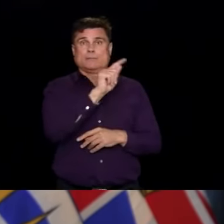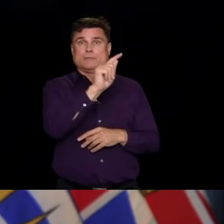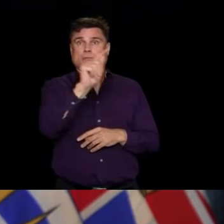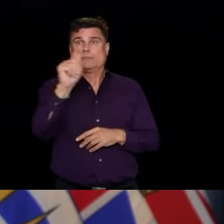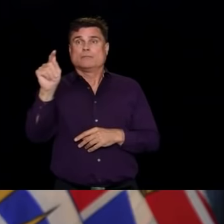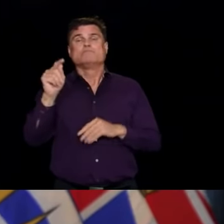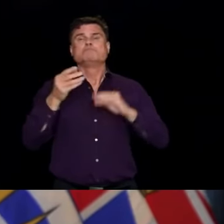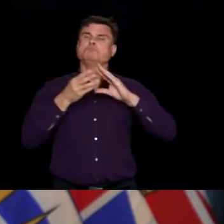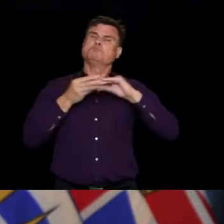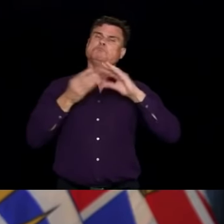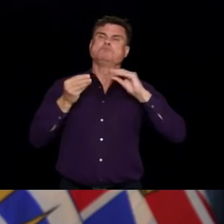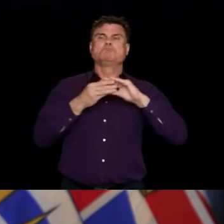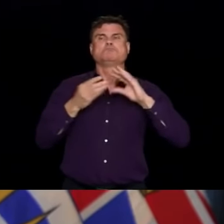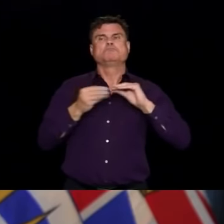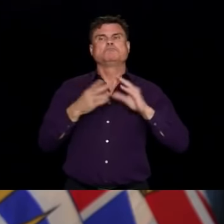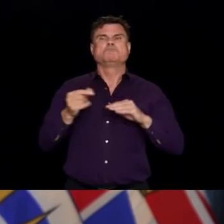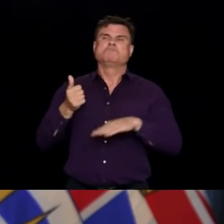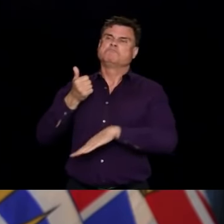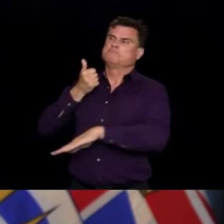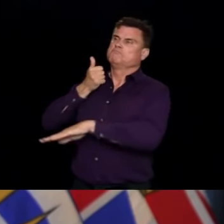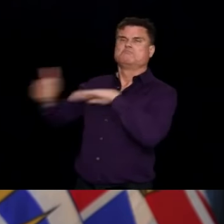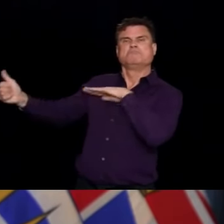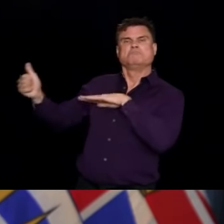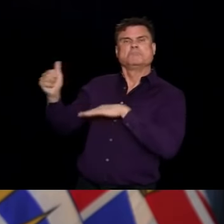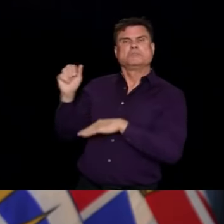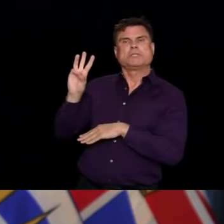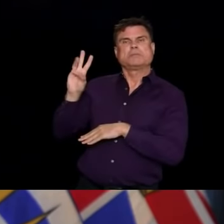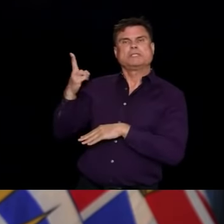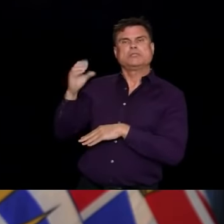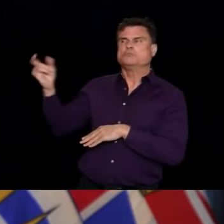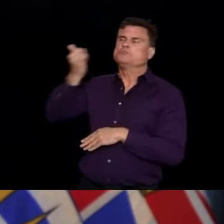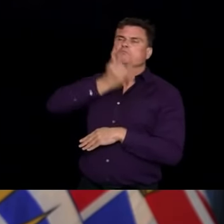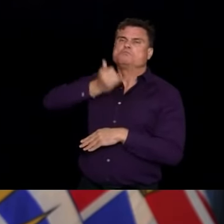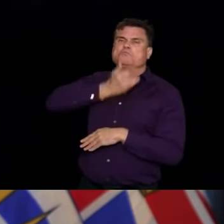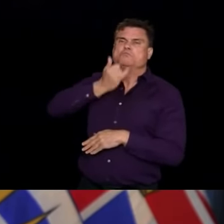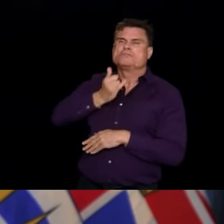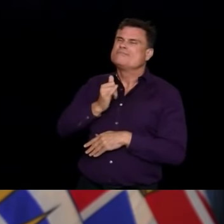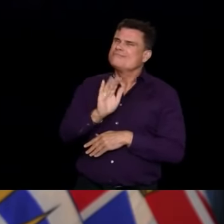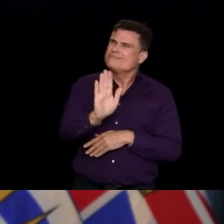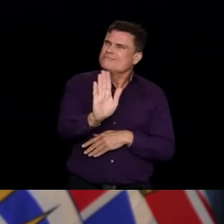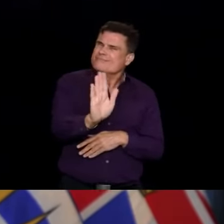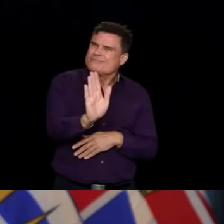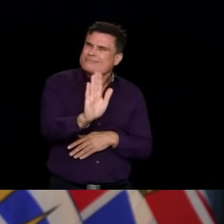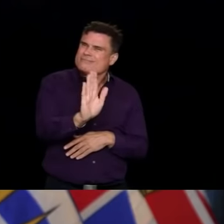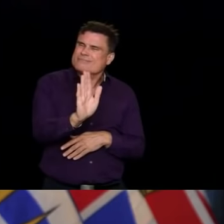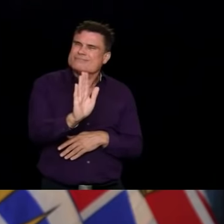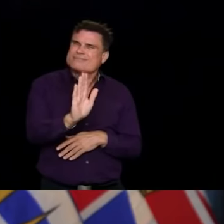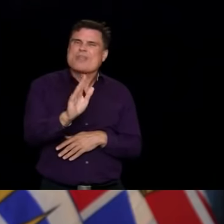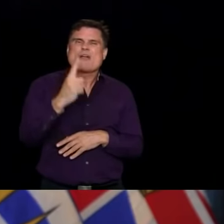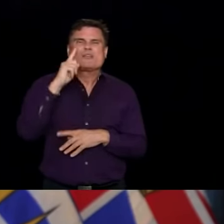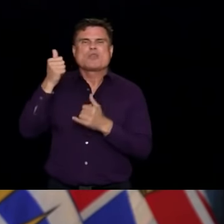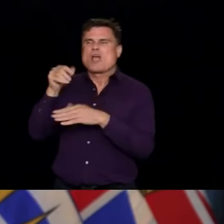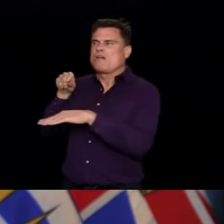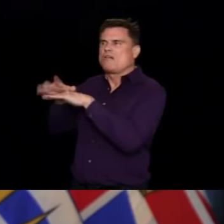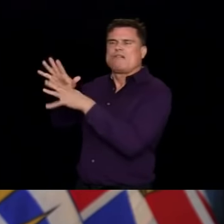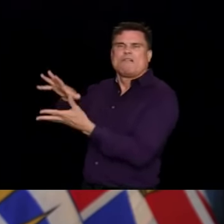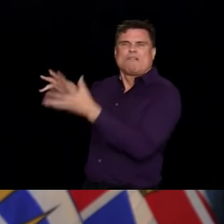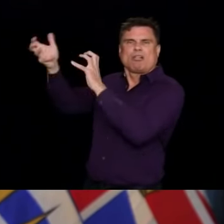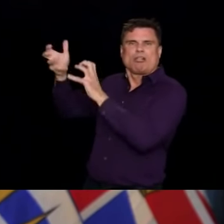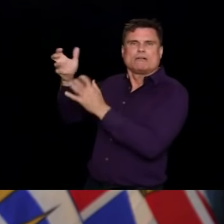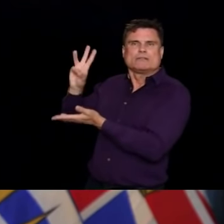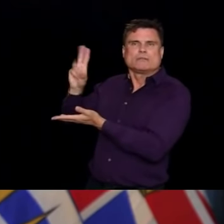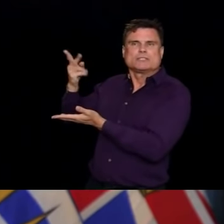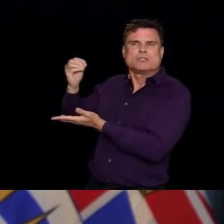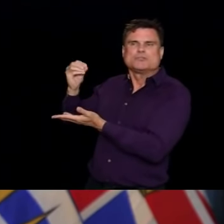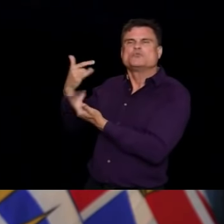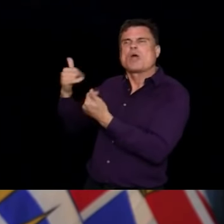controversy. And what these people were looking at, and this is something that has been an ongoing